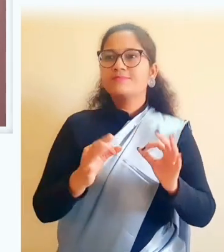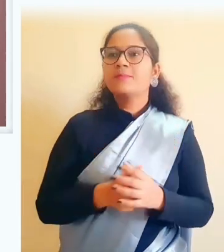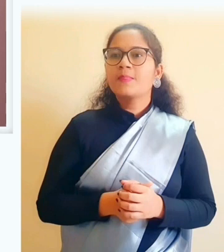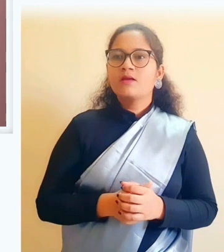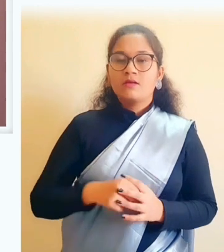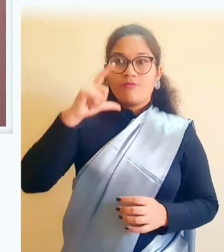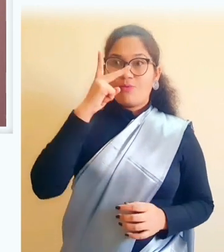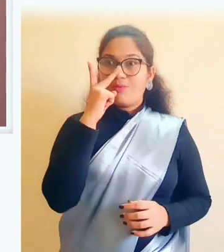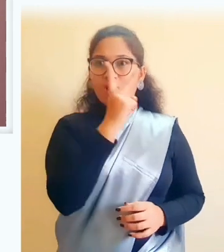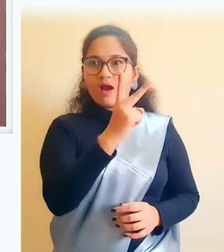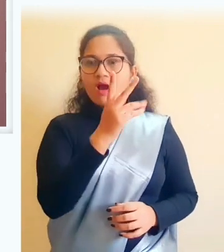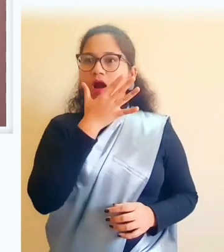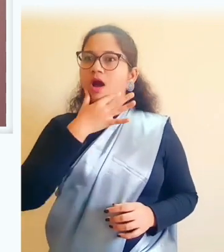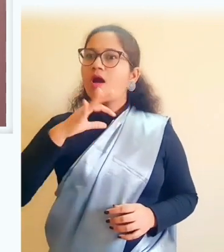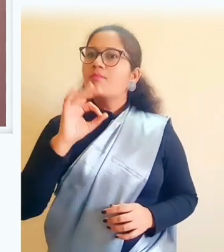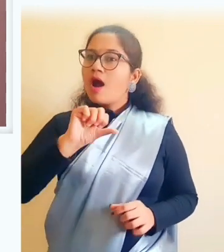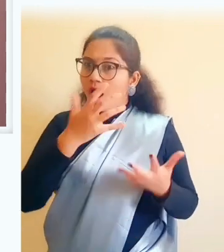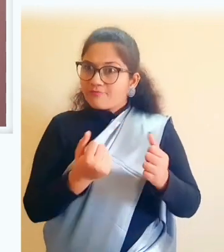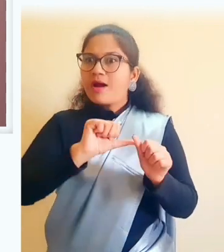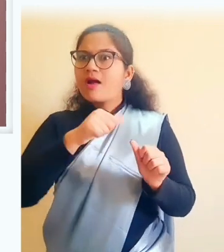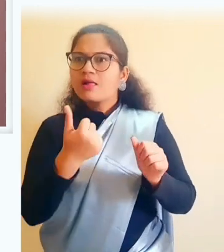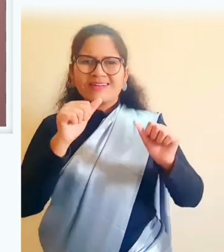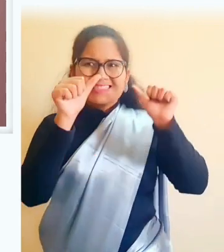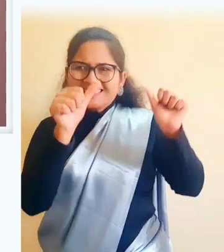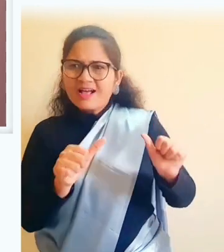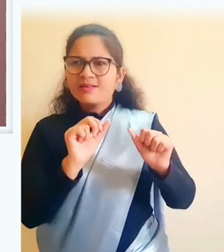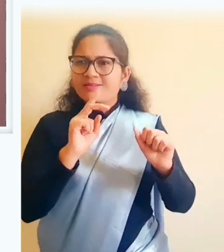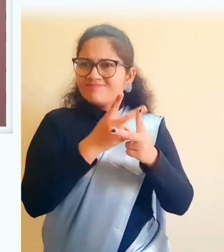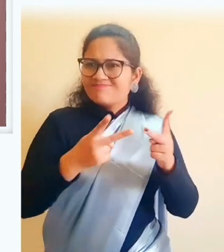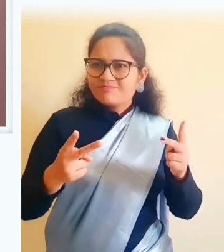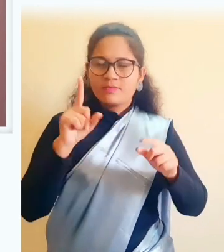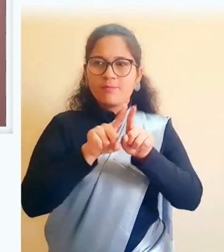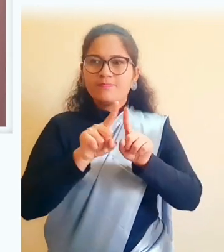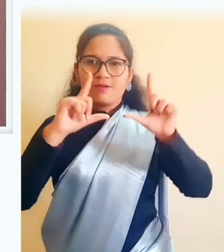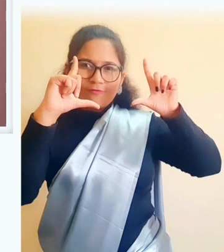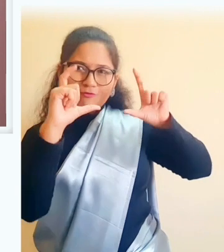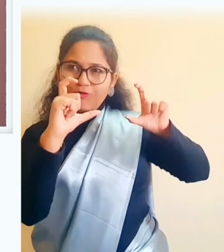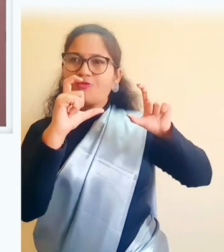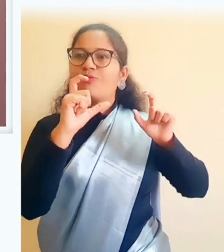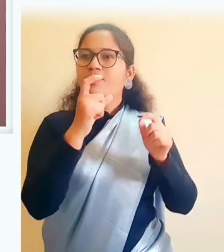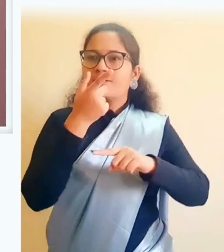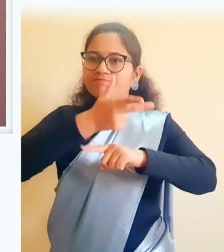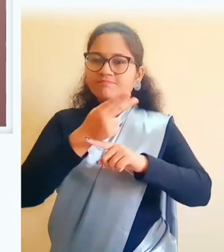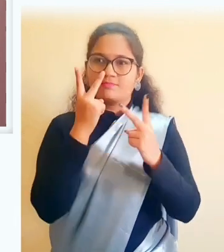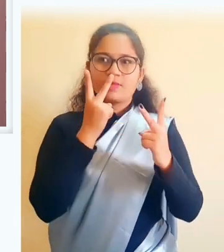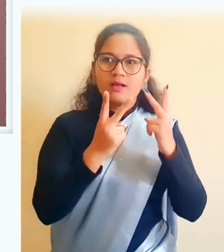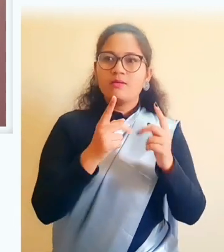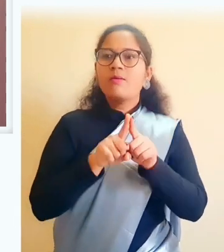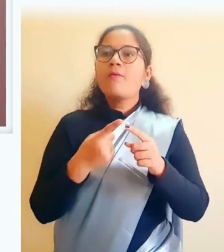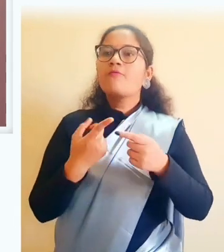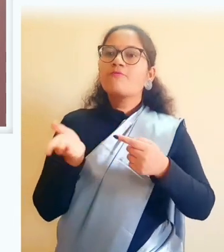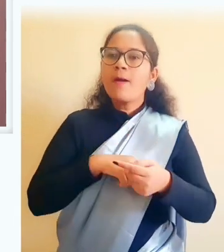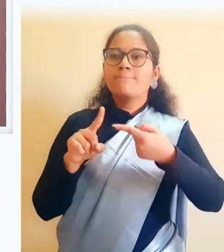foot. Like in the photograph too, they have an othering effect, for the people in both recordings are clearly